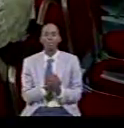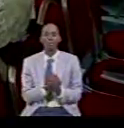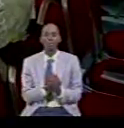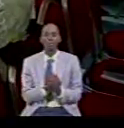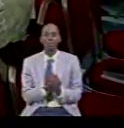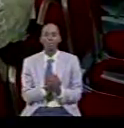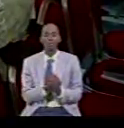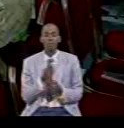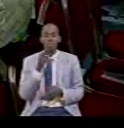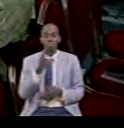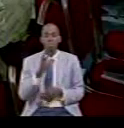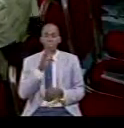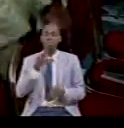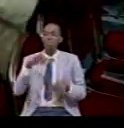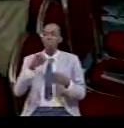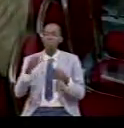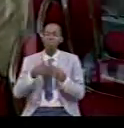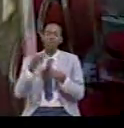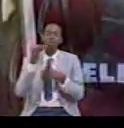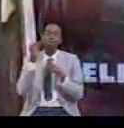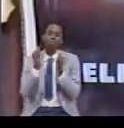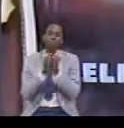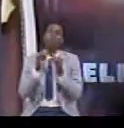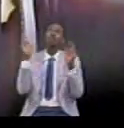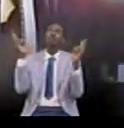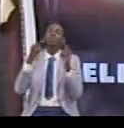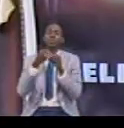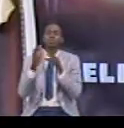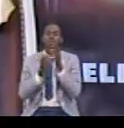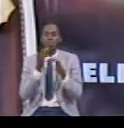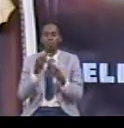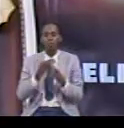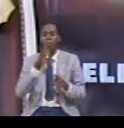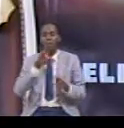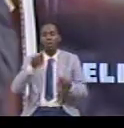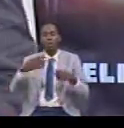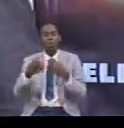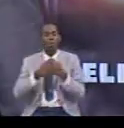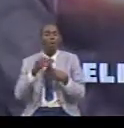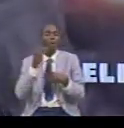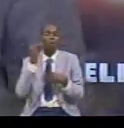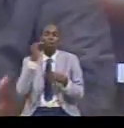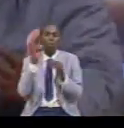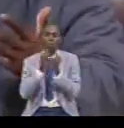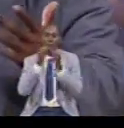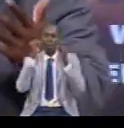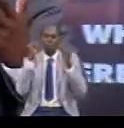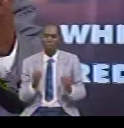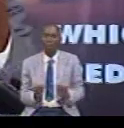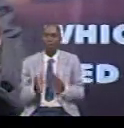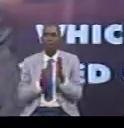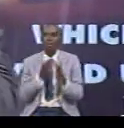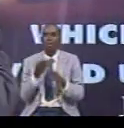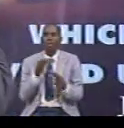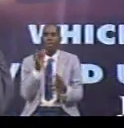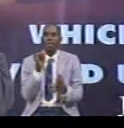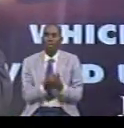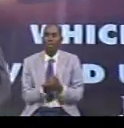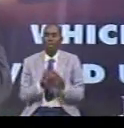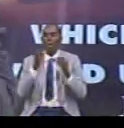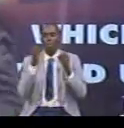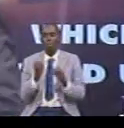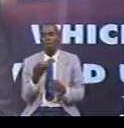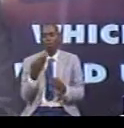You are going home with victory. You are going home with power. That power of the Spirit